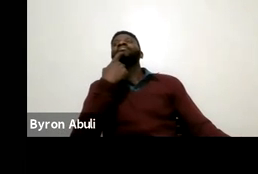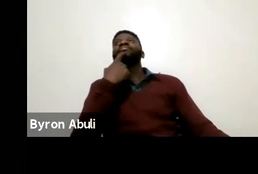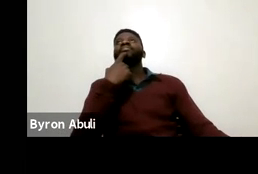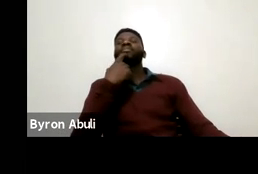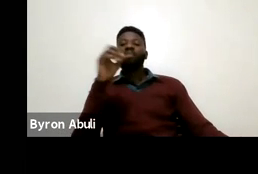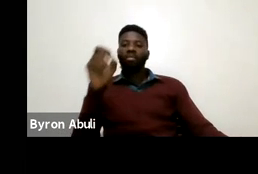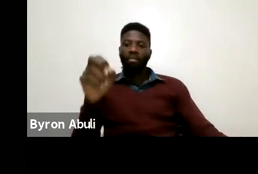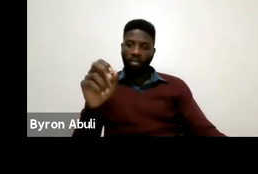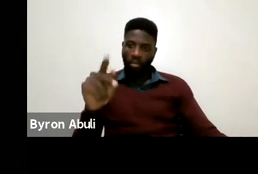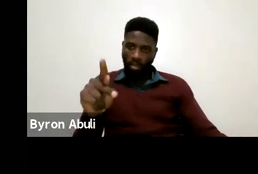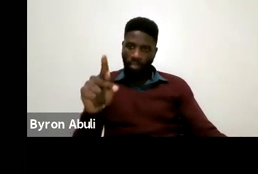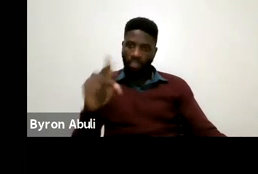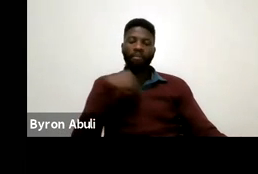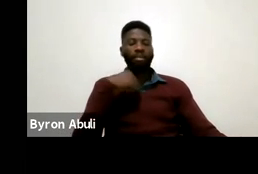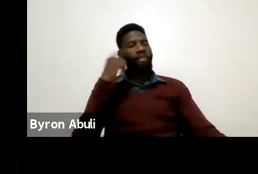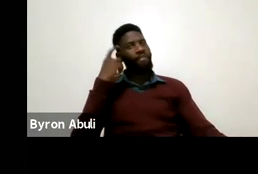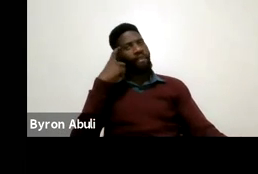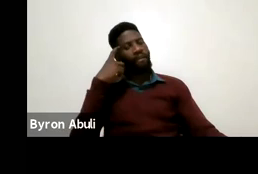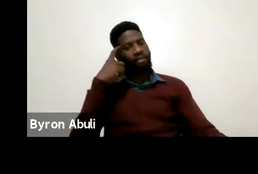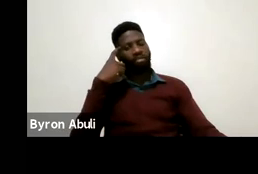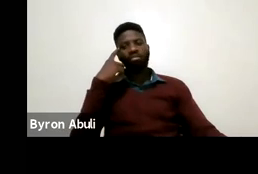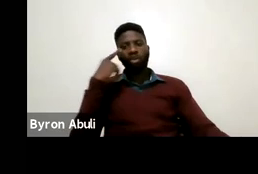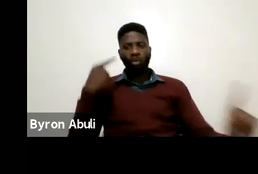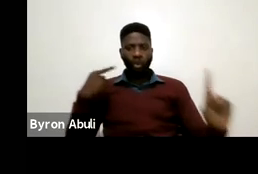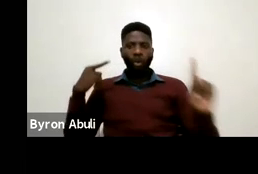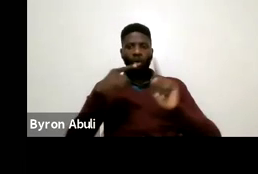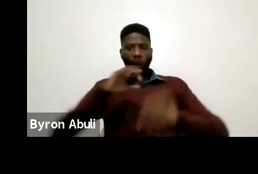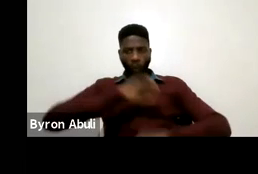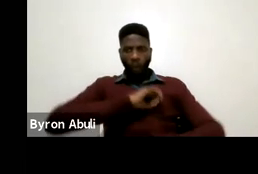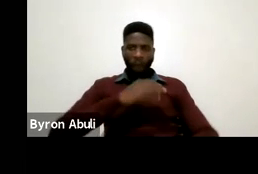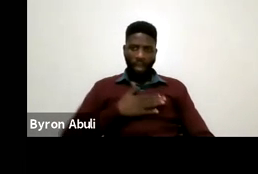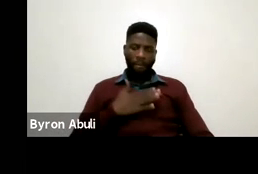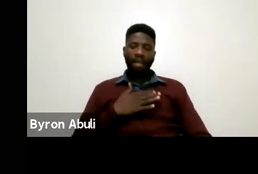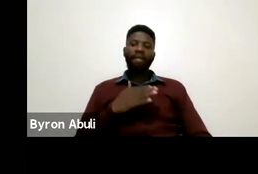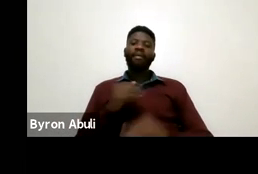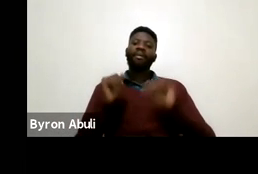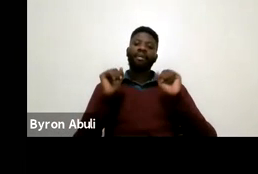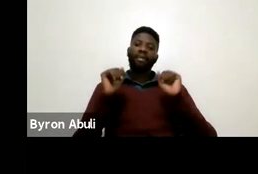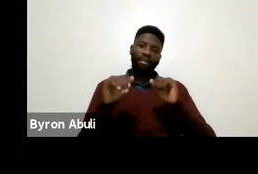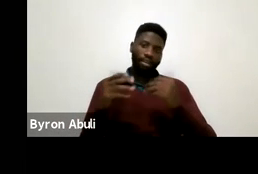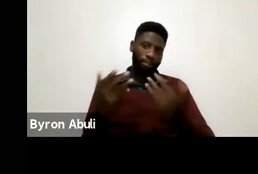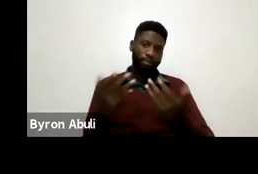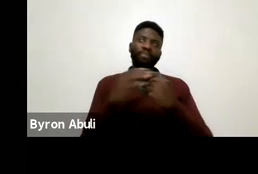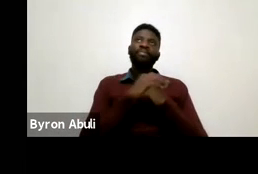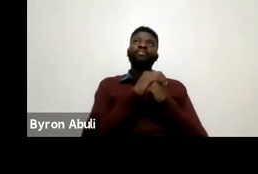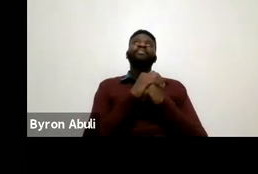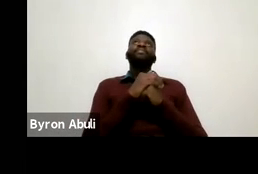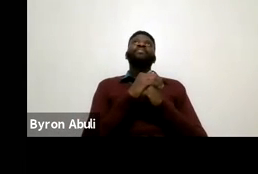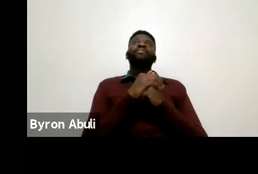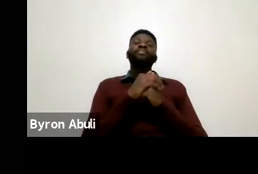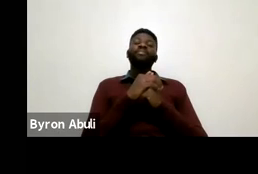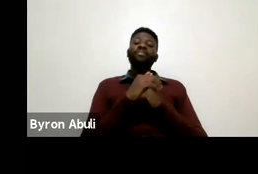Okay, Yes. what I think about owning a goal. Yes. First of all, my goal